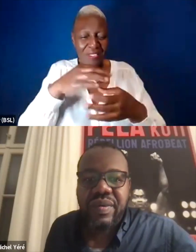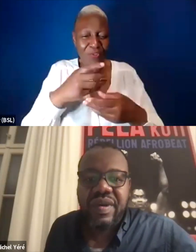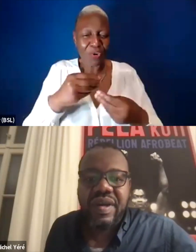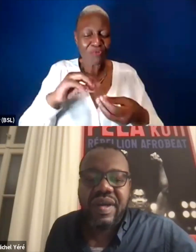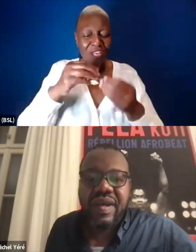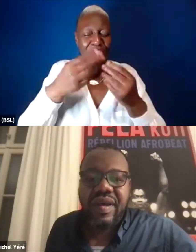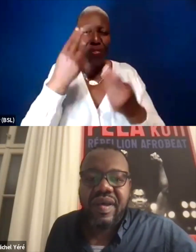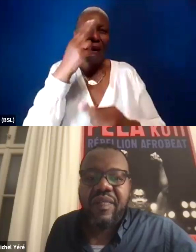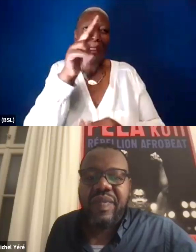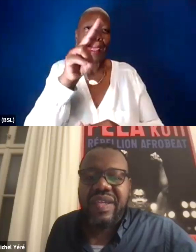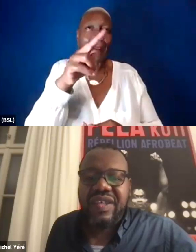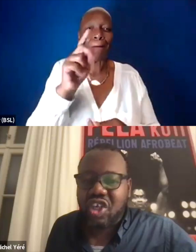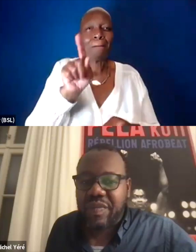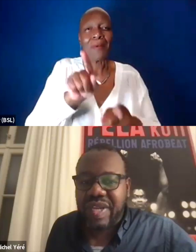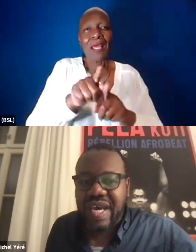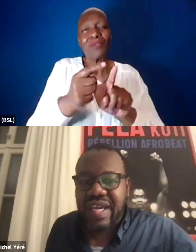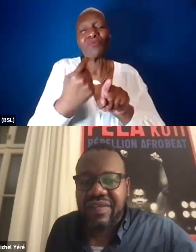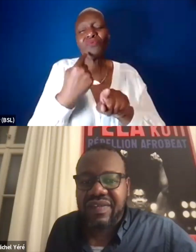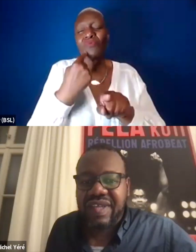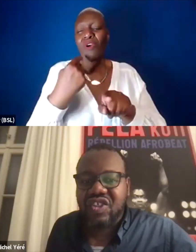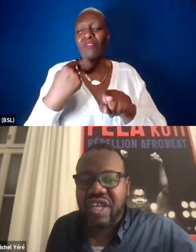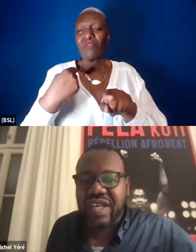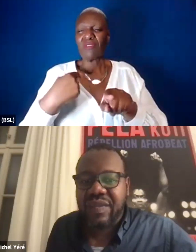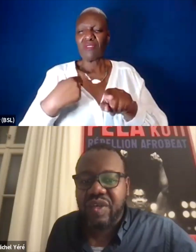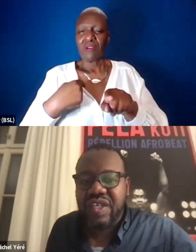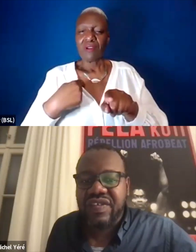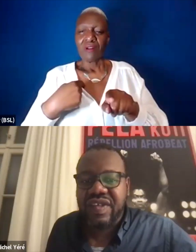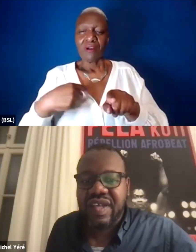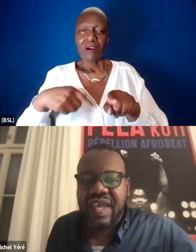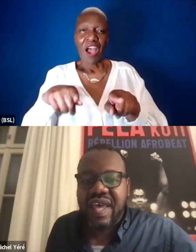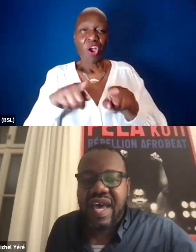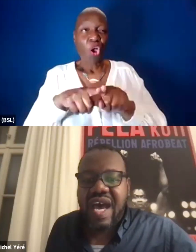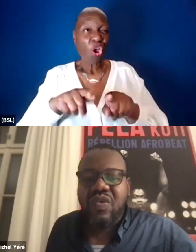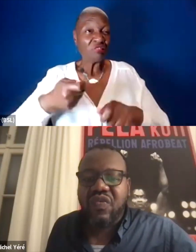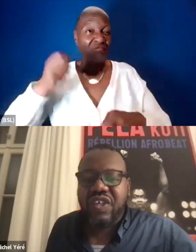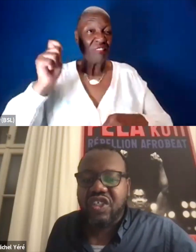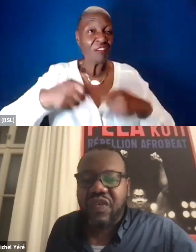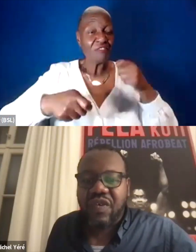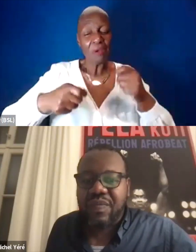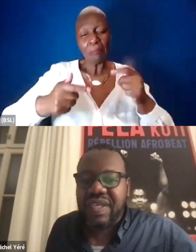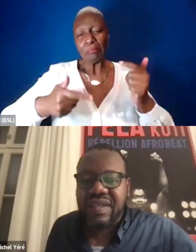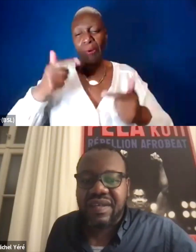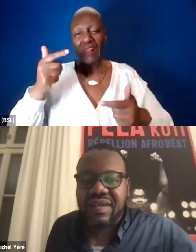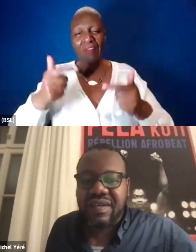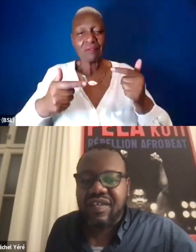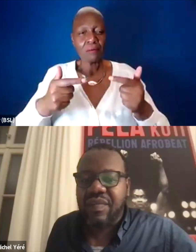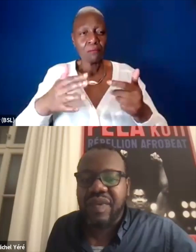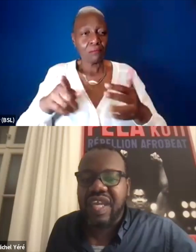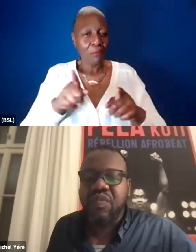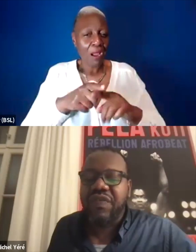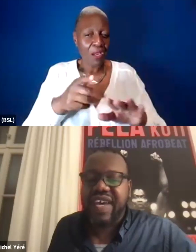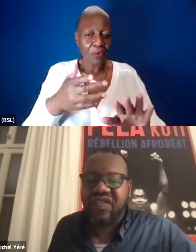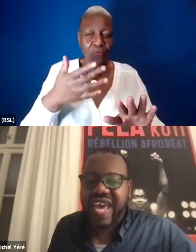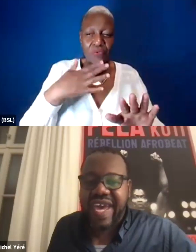tomorrow. Amid the sharp knives and the shining bullets, I would have wished for a beacon,